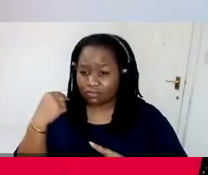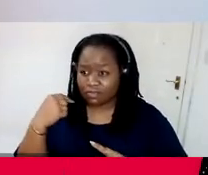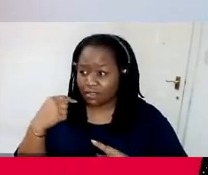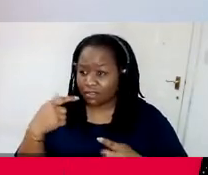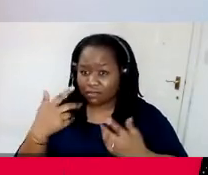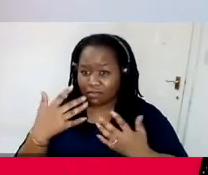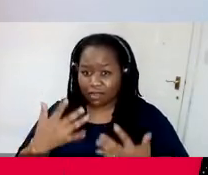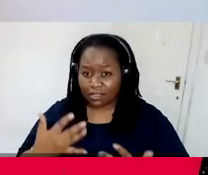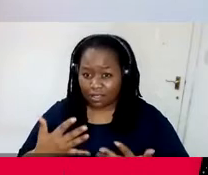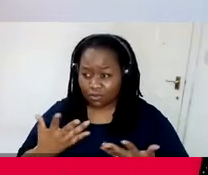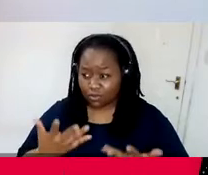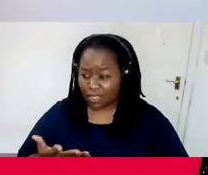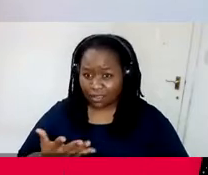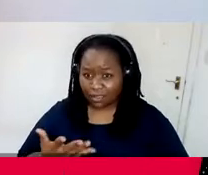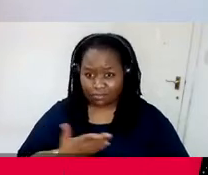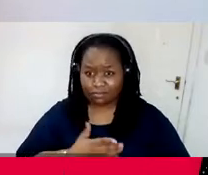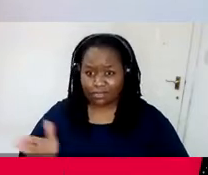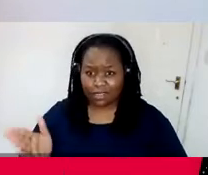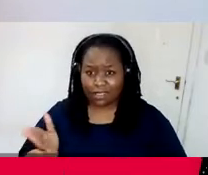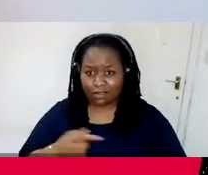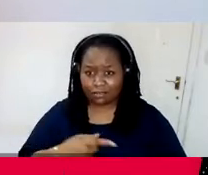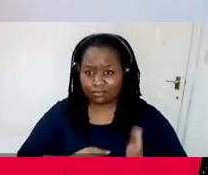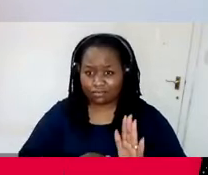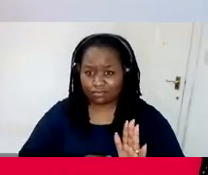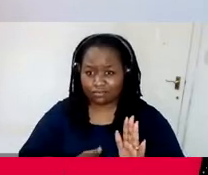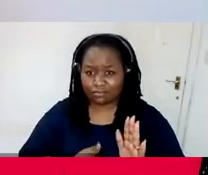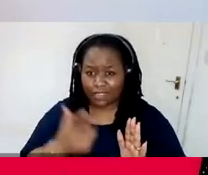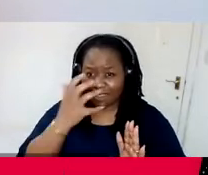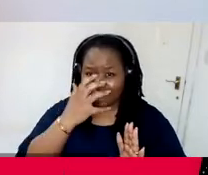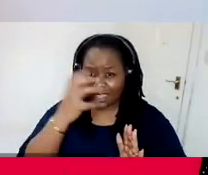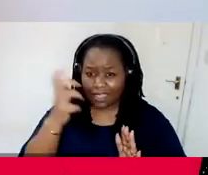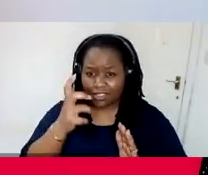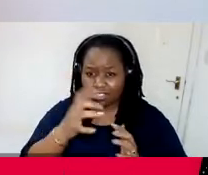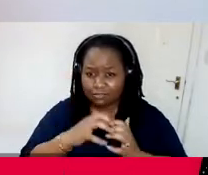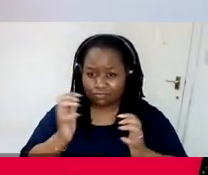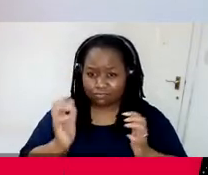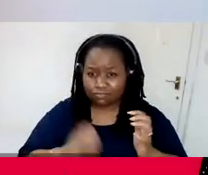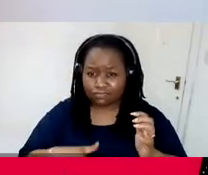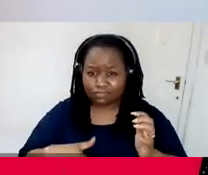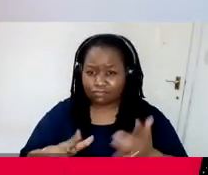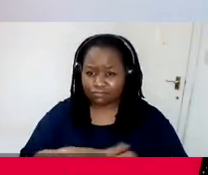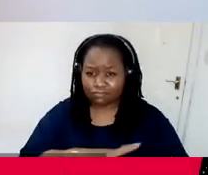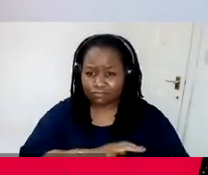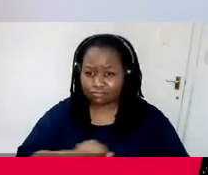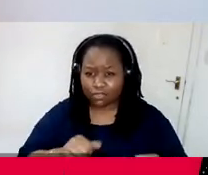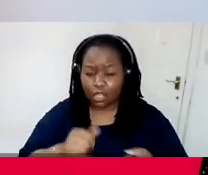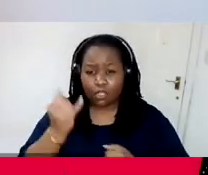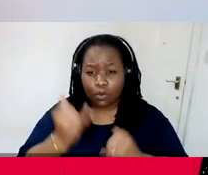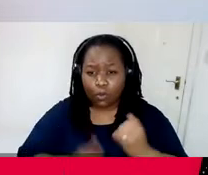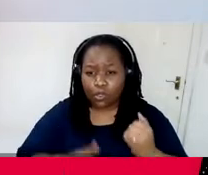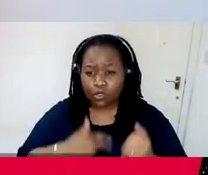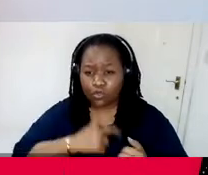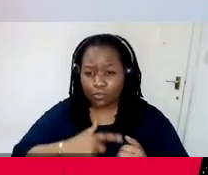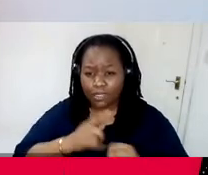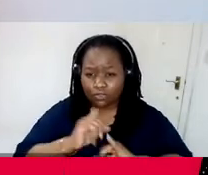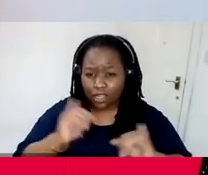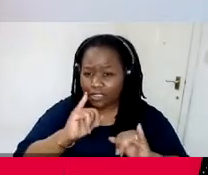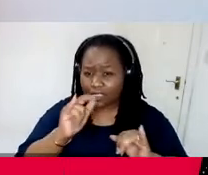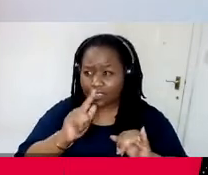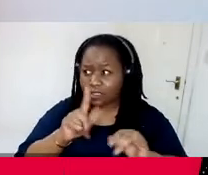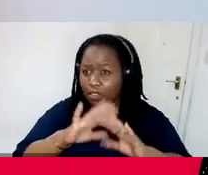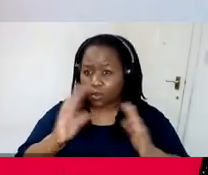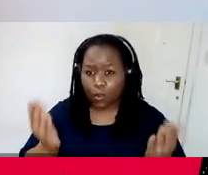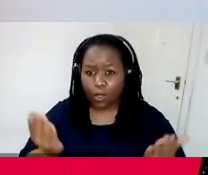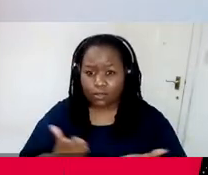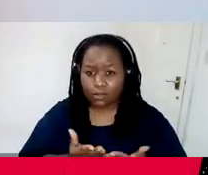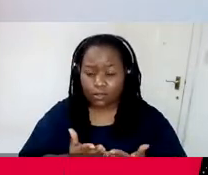is clear, a country torn apart and the worst humanitarian crisis in the world. The war in Yemen